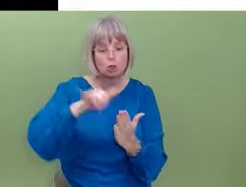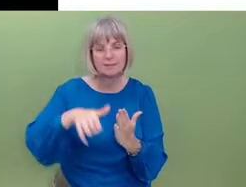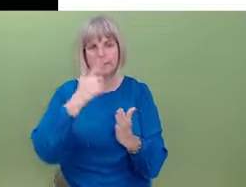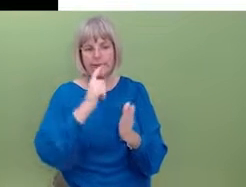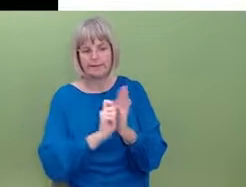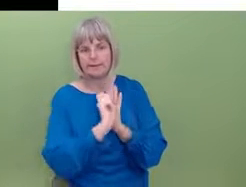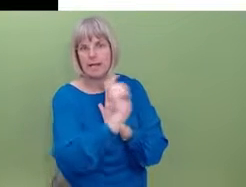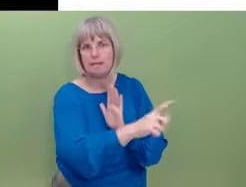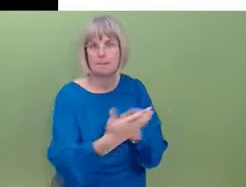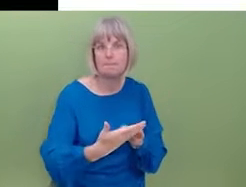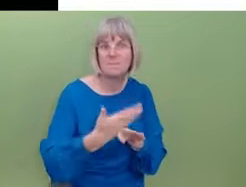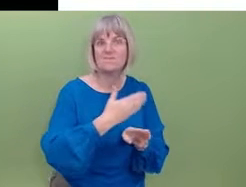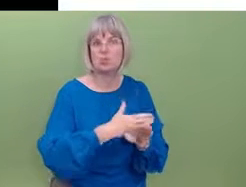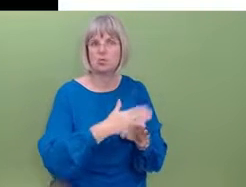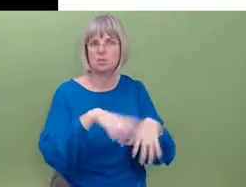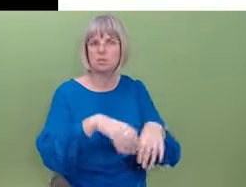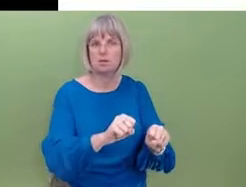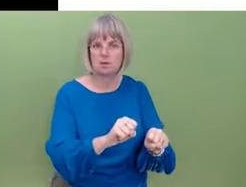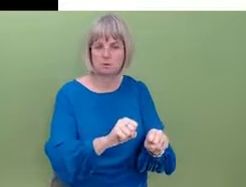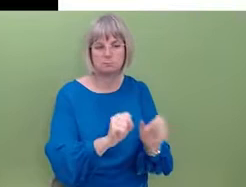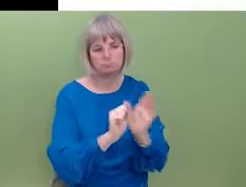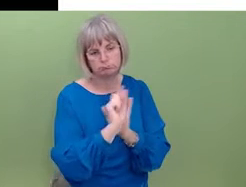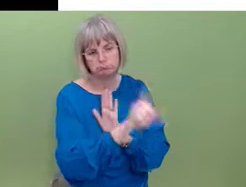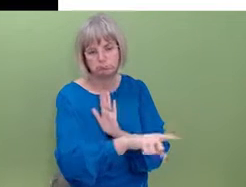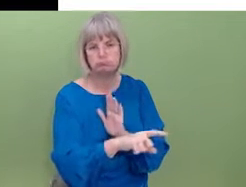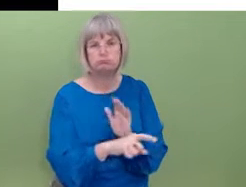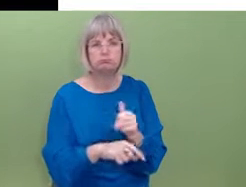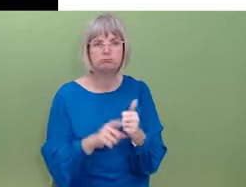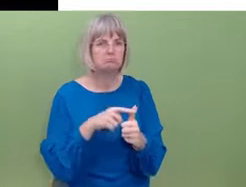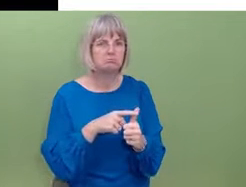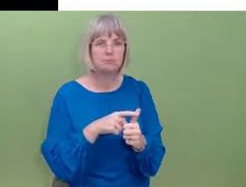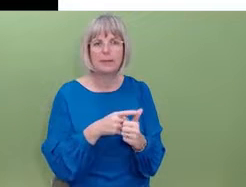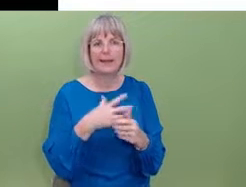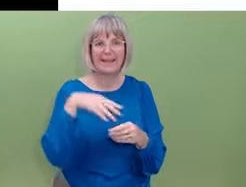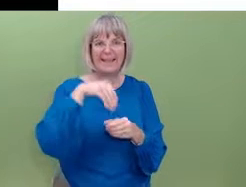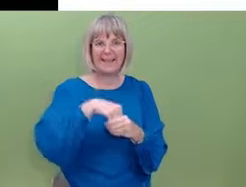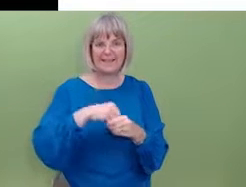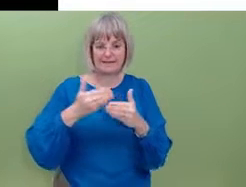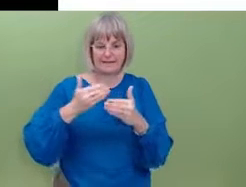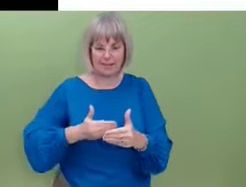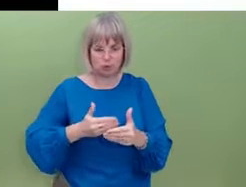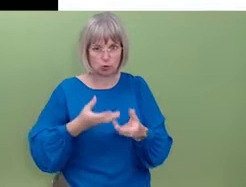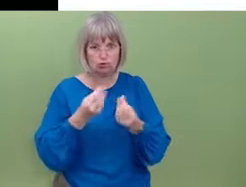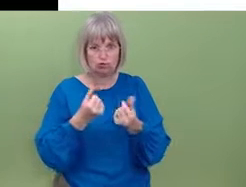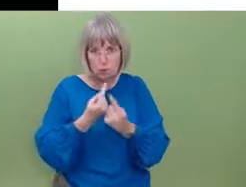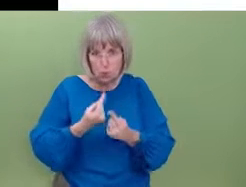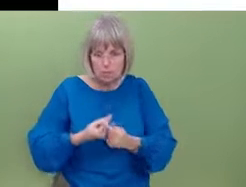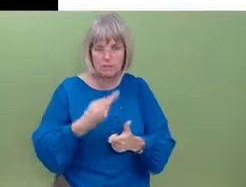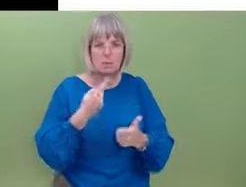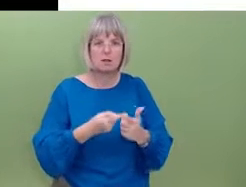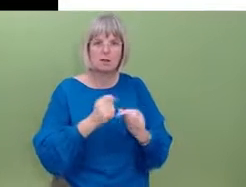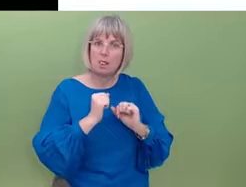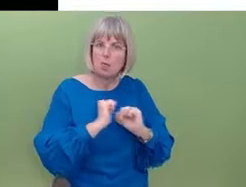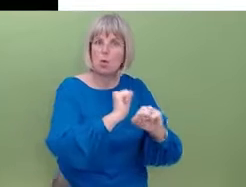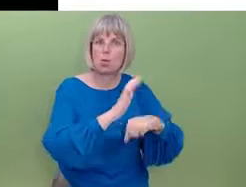starting, which will include resources for in session and also between the session. We can